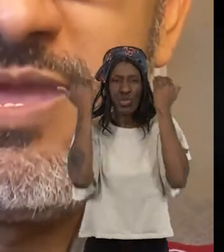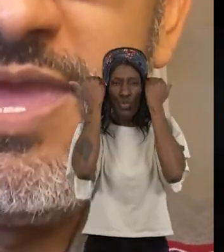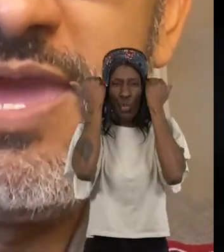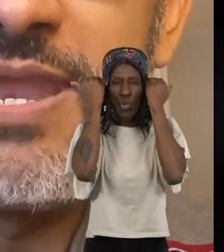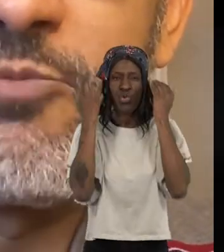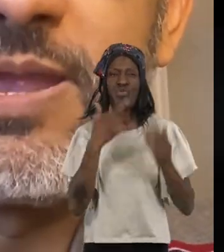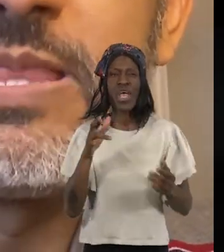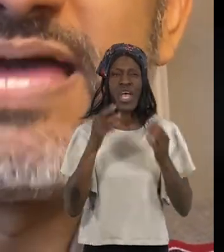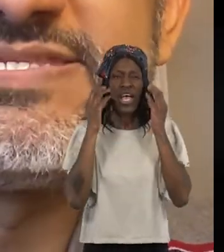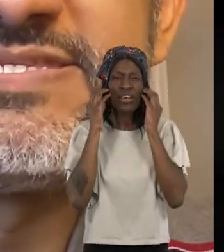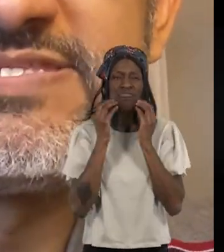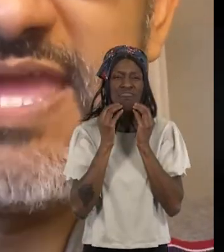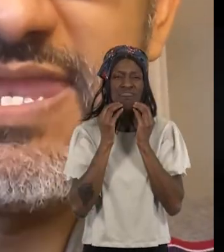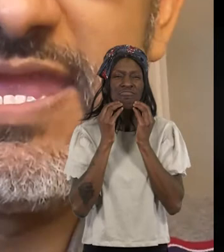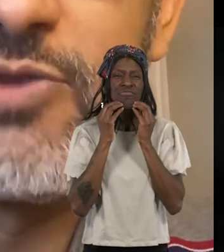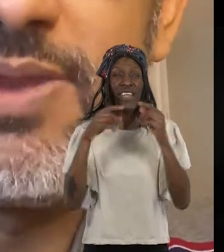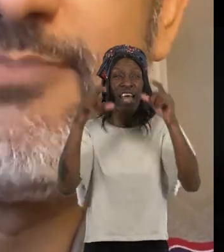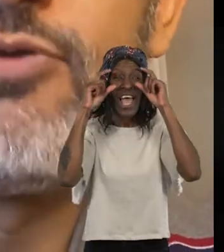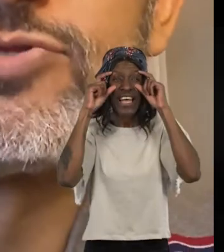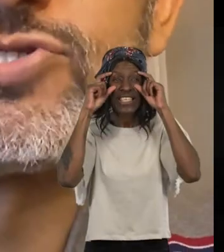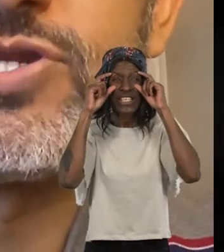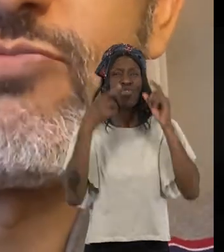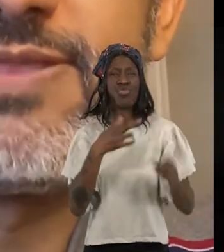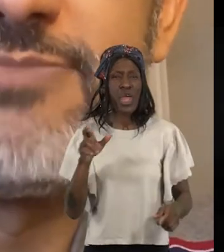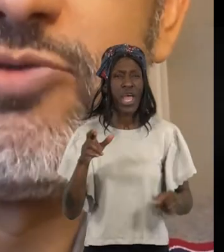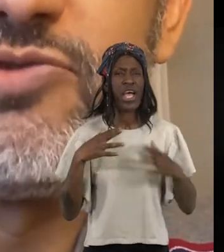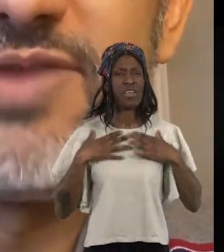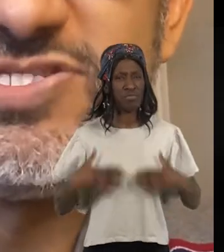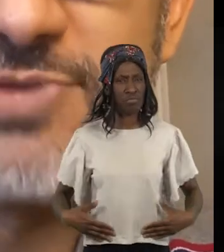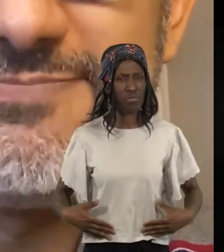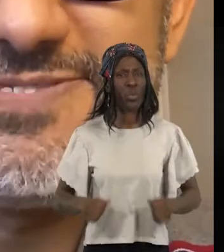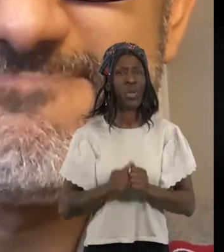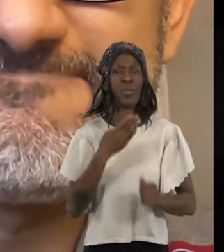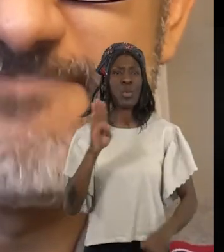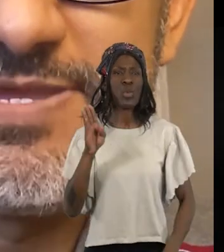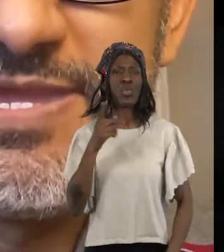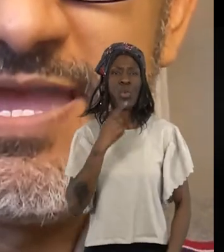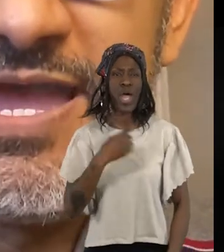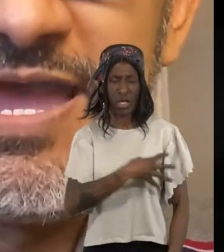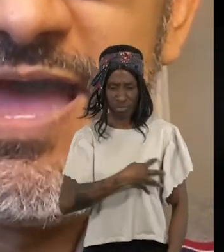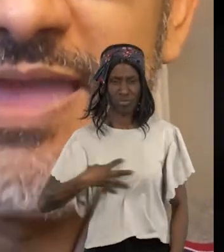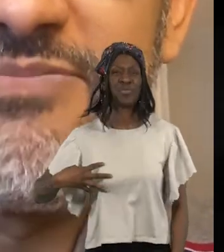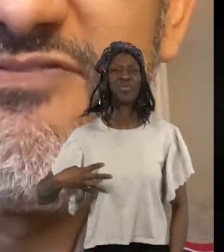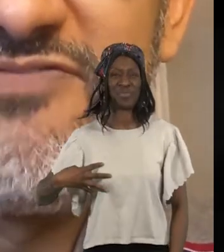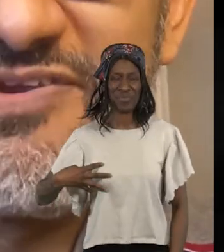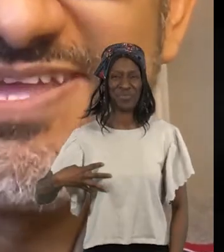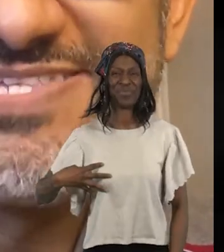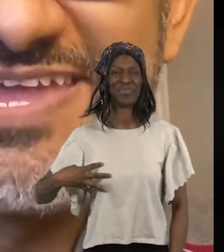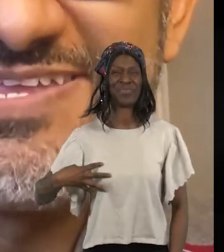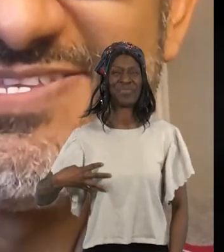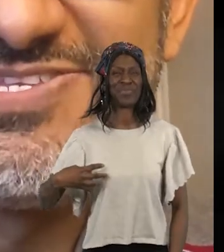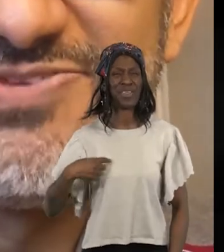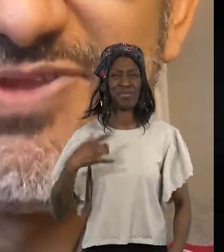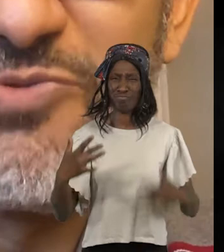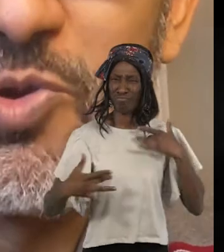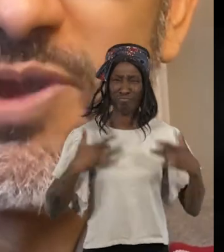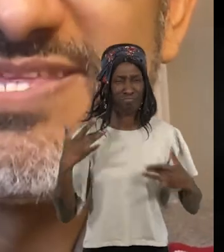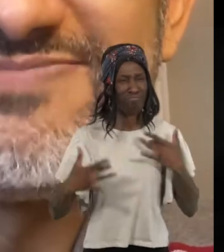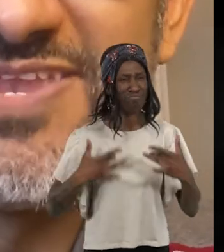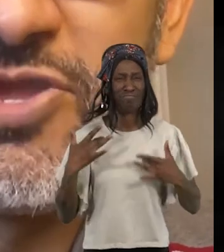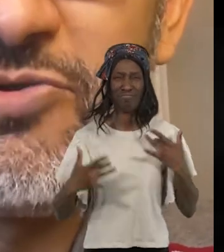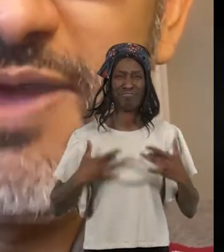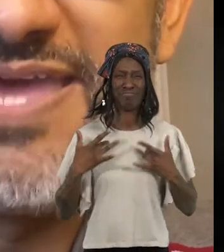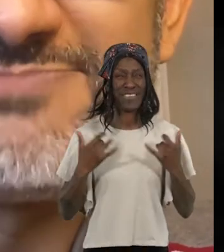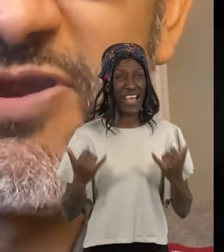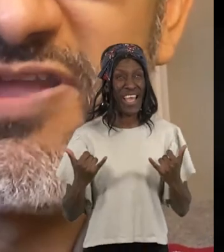beard, and I'm wearing glasses and a gray polo shirt with blue and red stripes. I am very excited to be recording